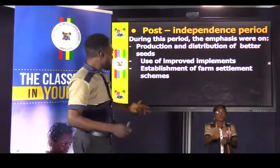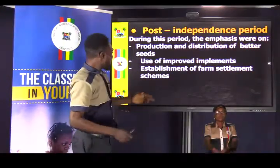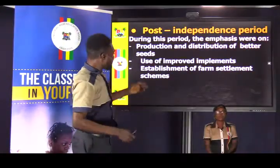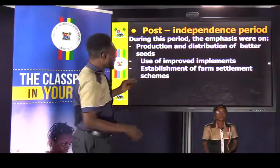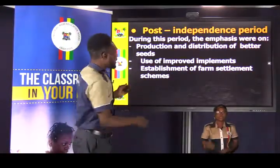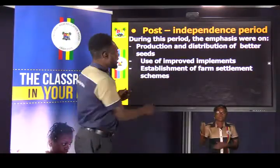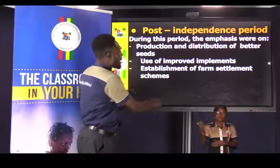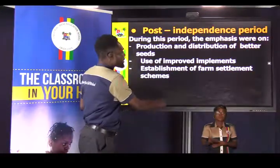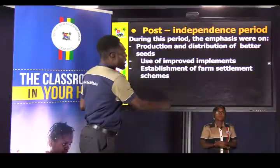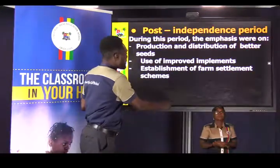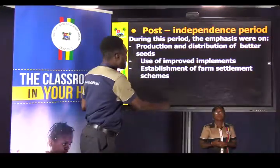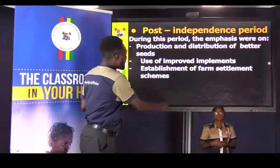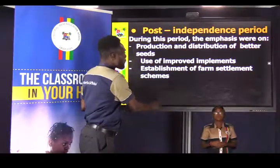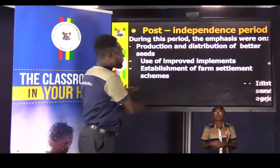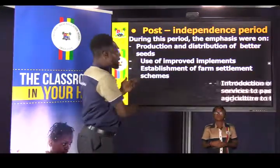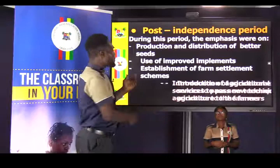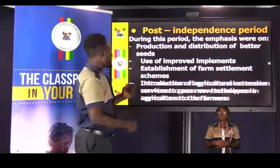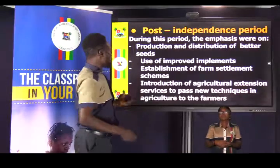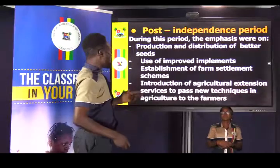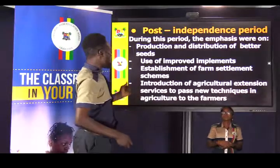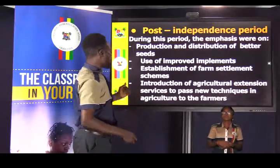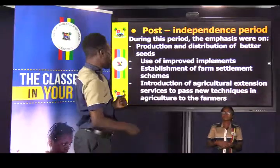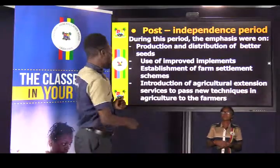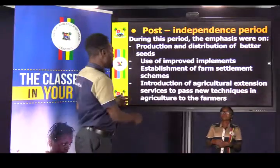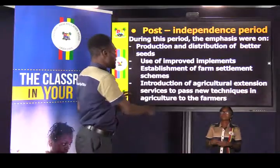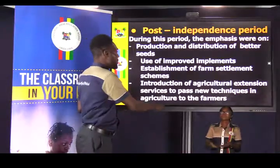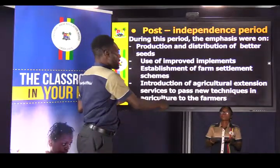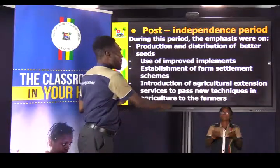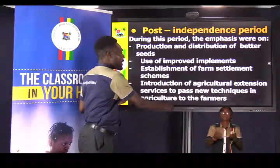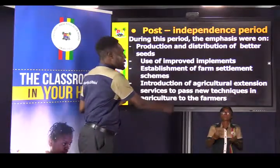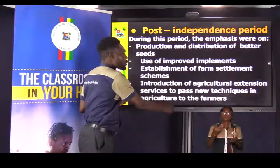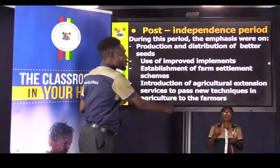hoes, cutlass, establishment of farm settlement